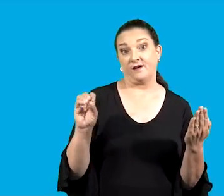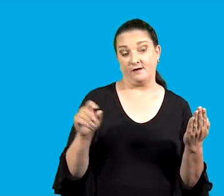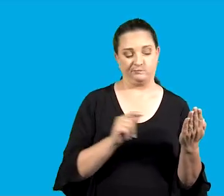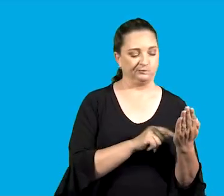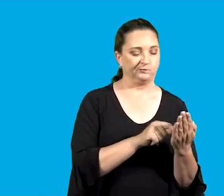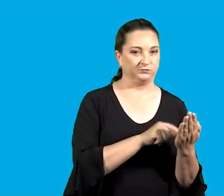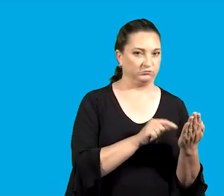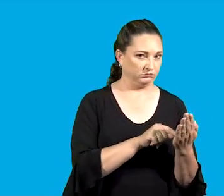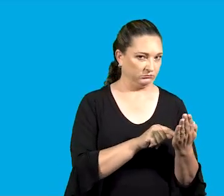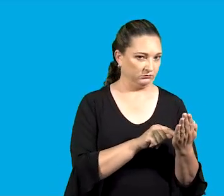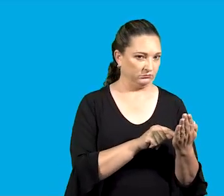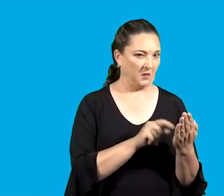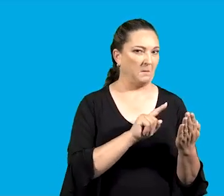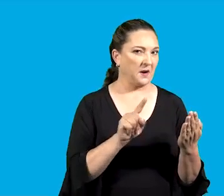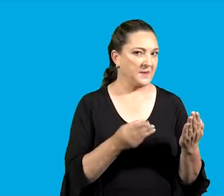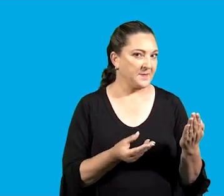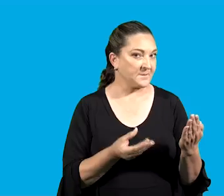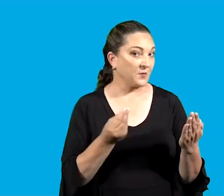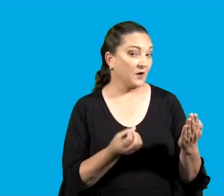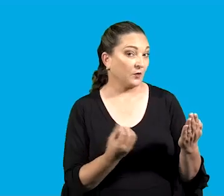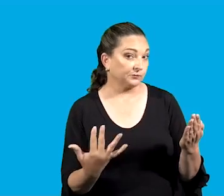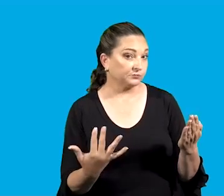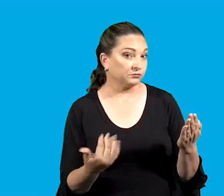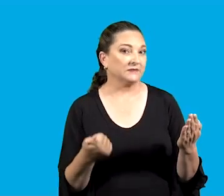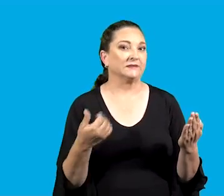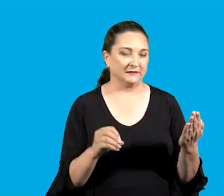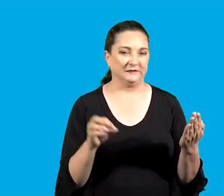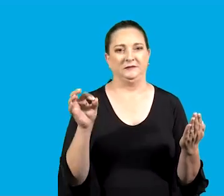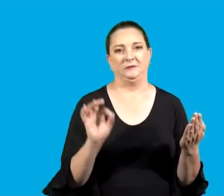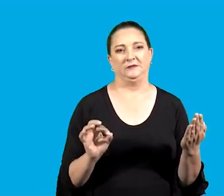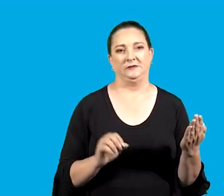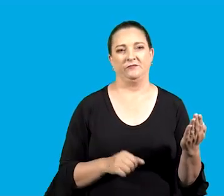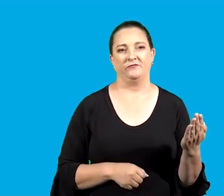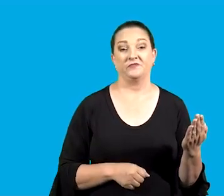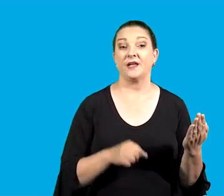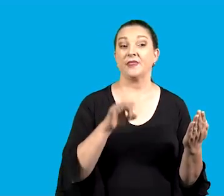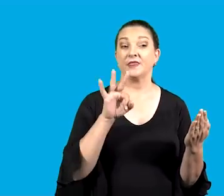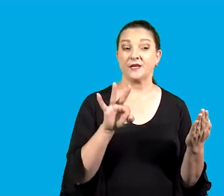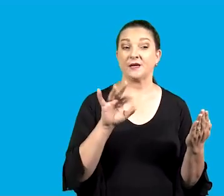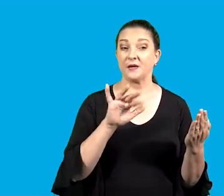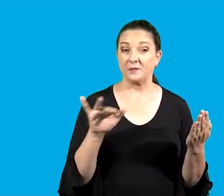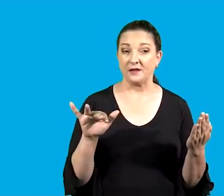5,887,500, and we will get 60%. That is